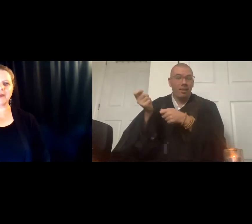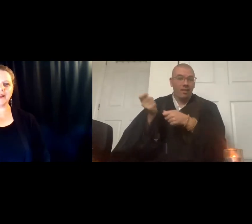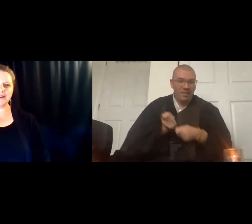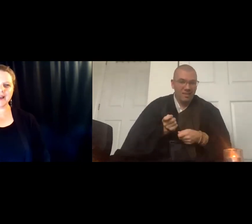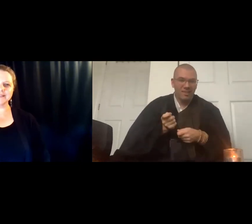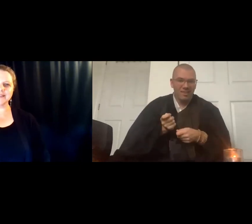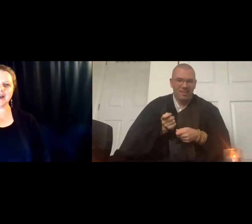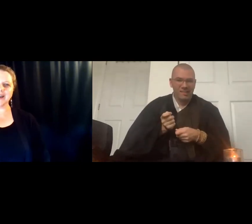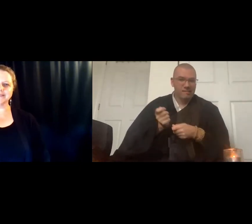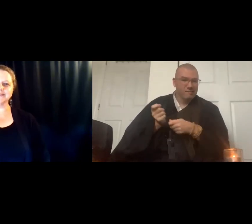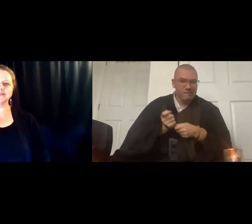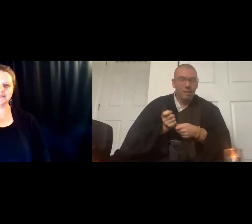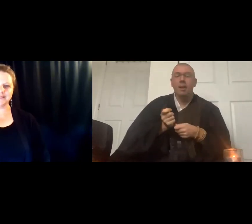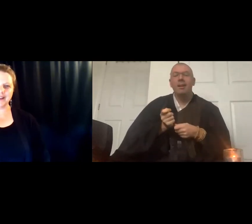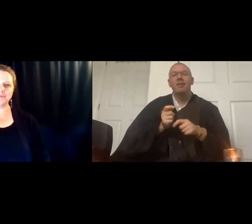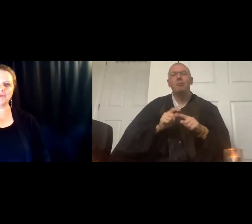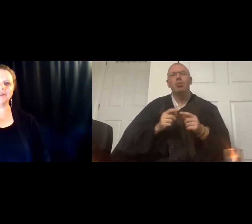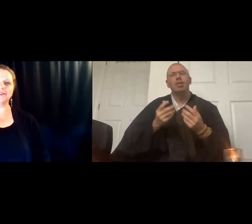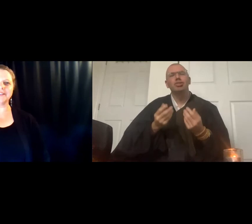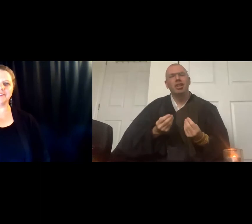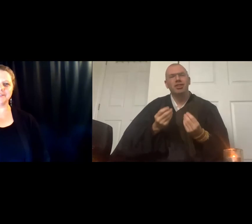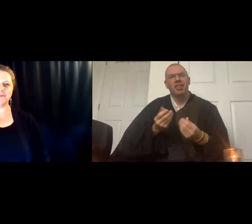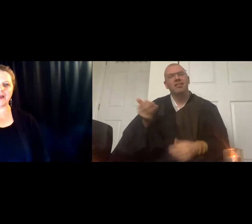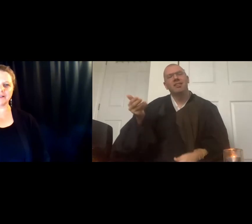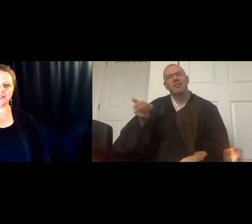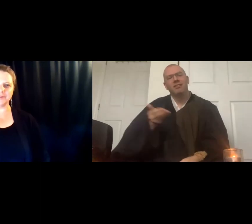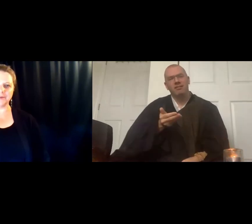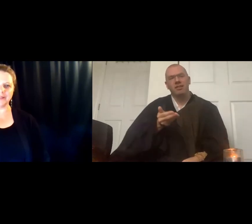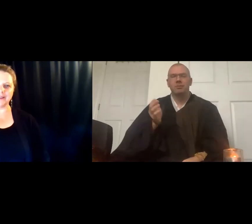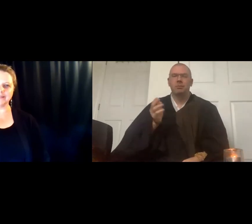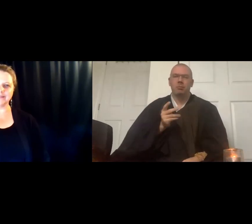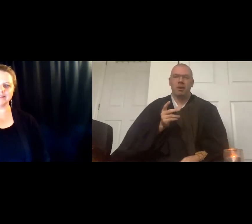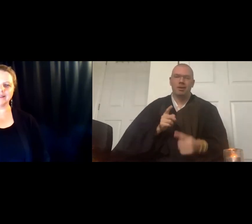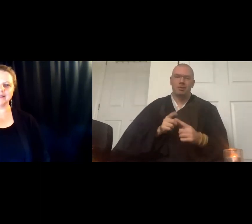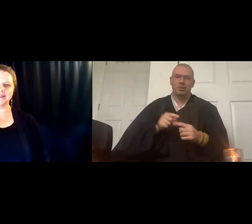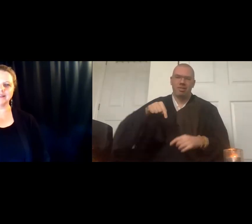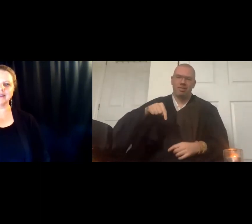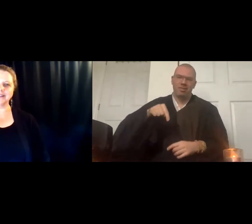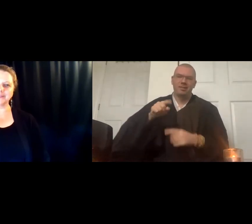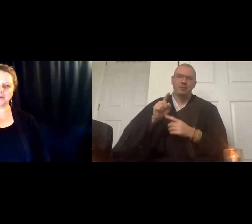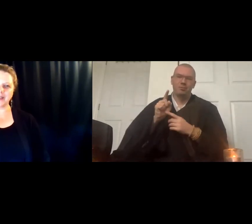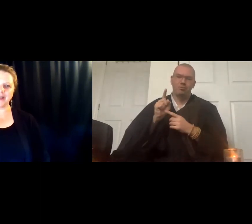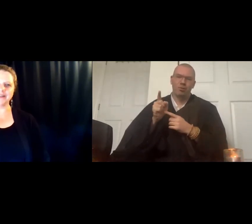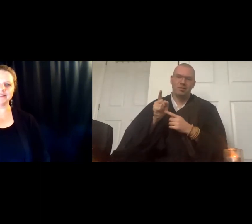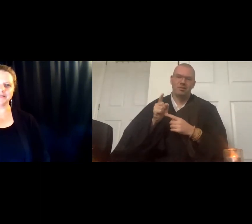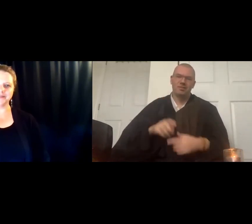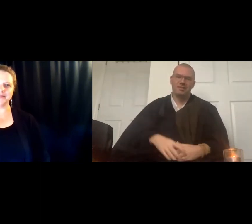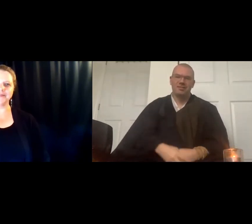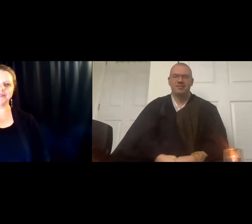Just recognize that and bring your attention back to your breathing. It's